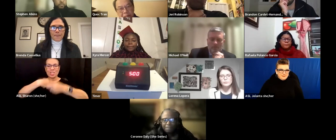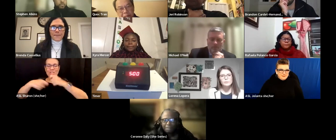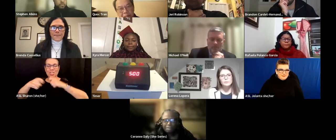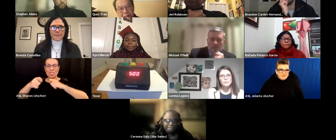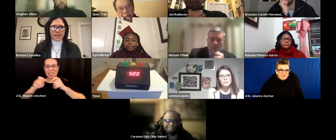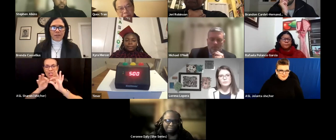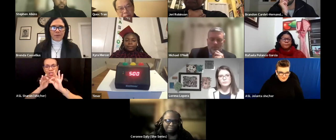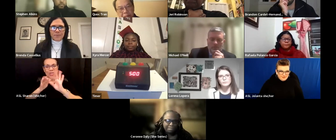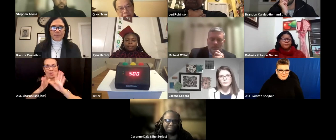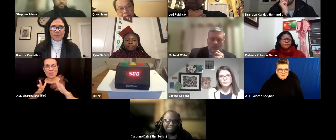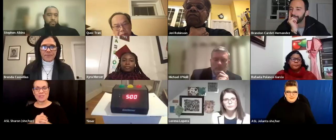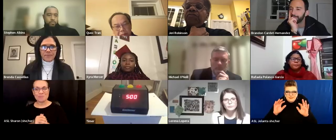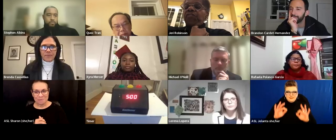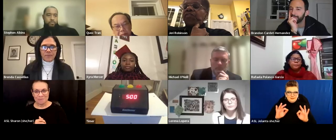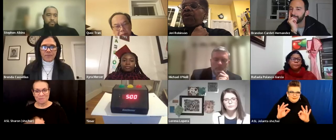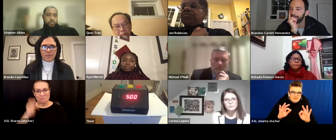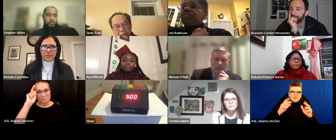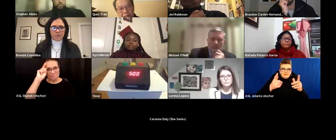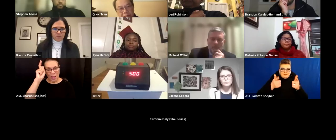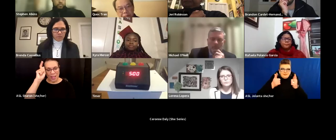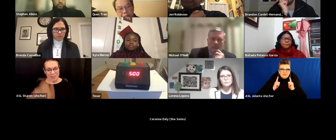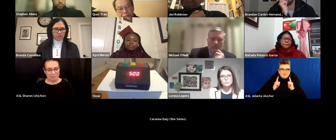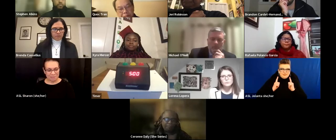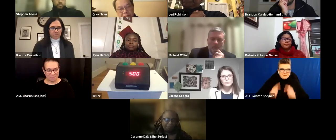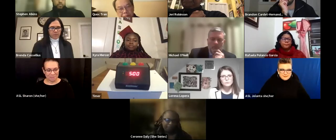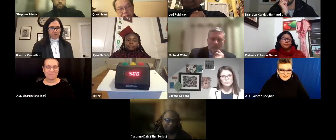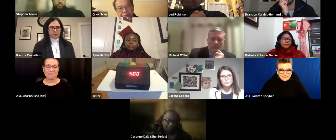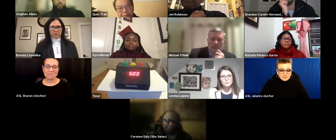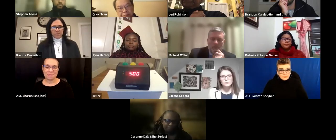thank you thank you are there any further questions